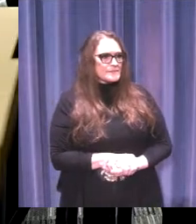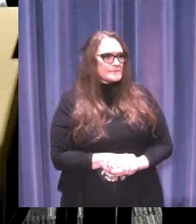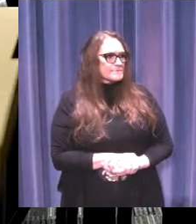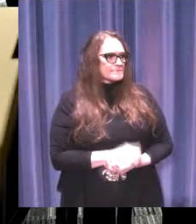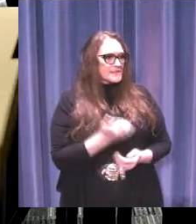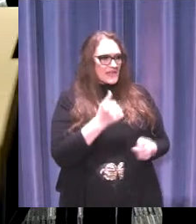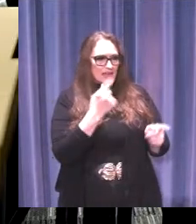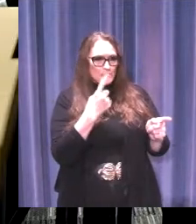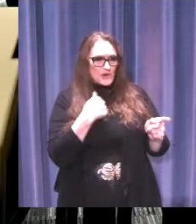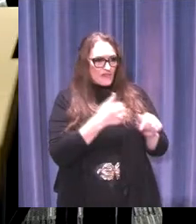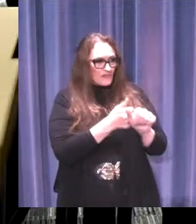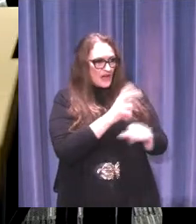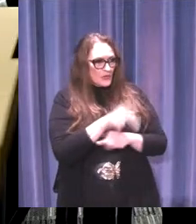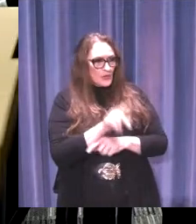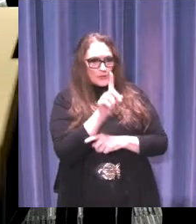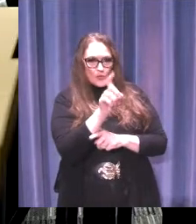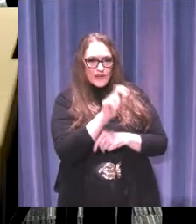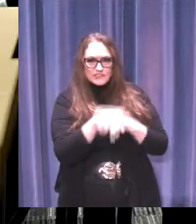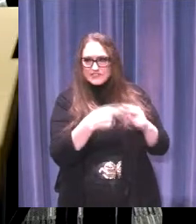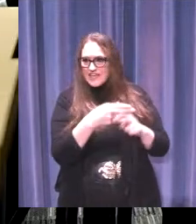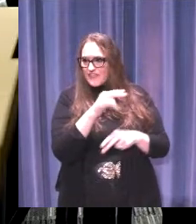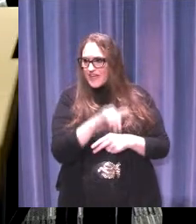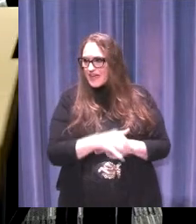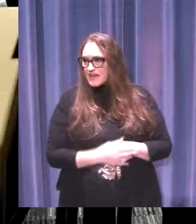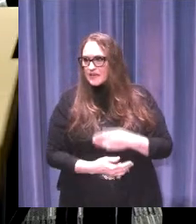Anybody have any follow-up questions on that?